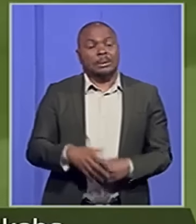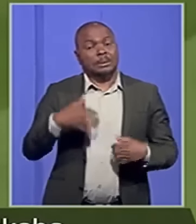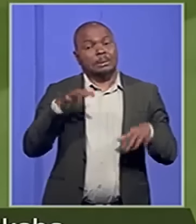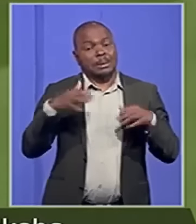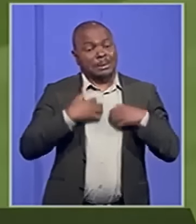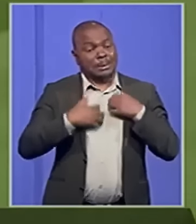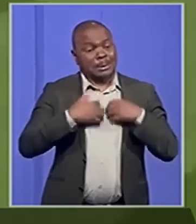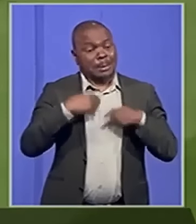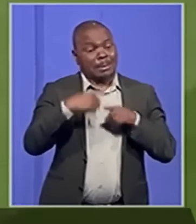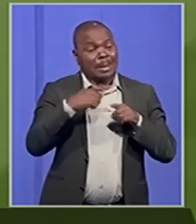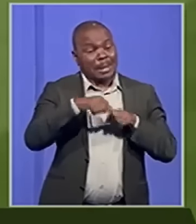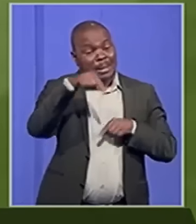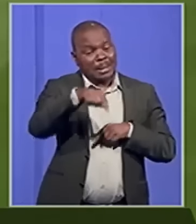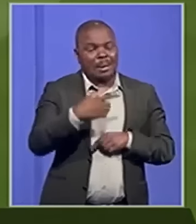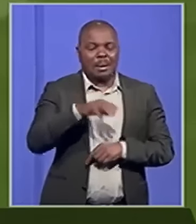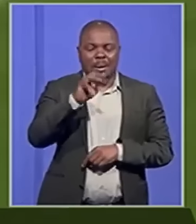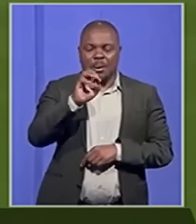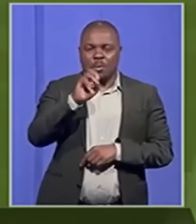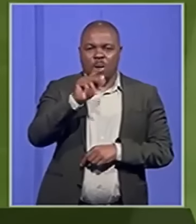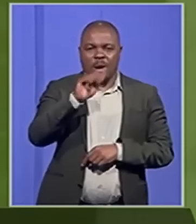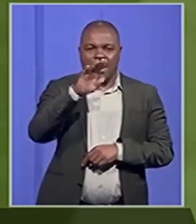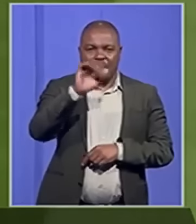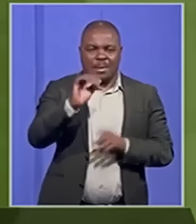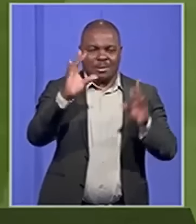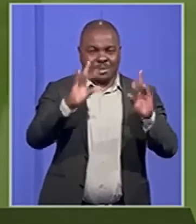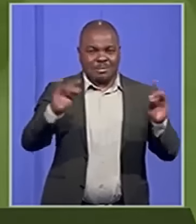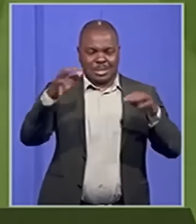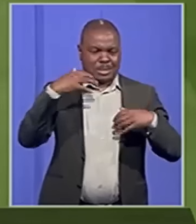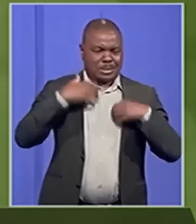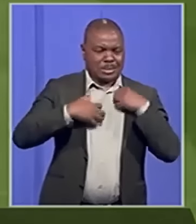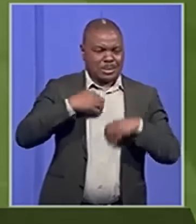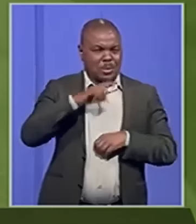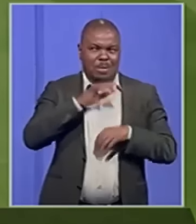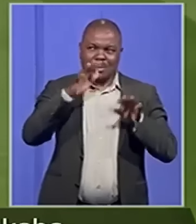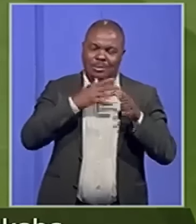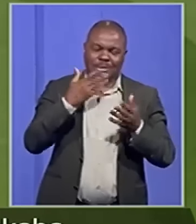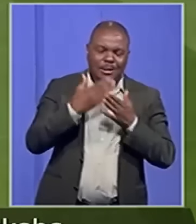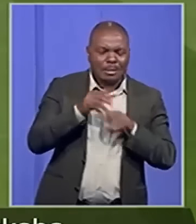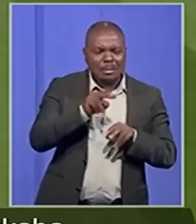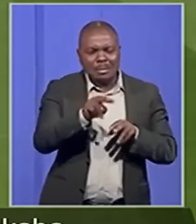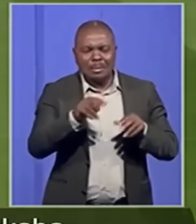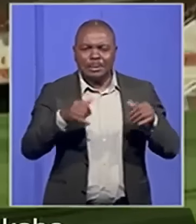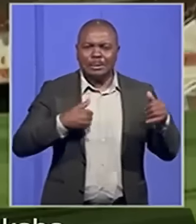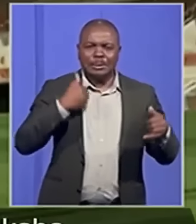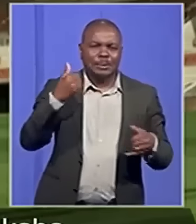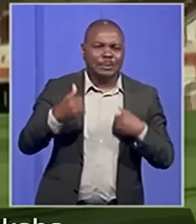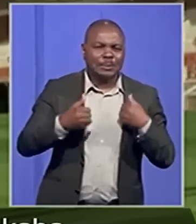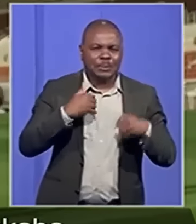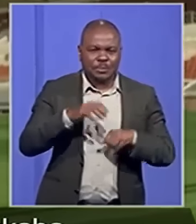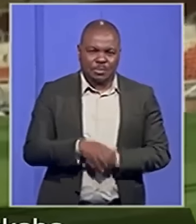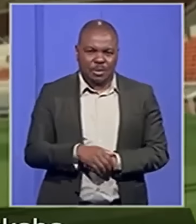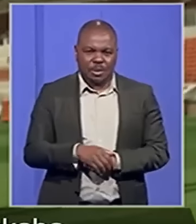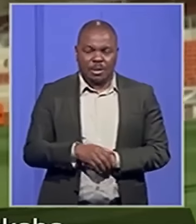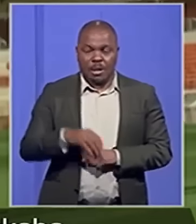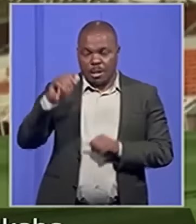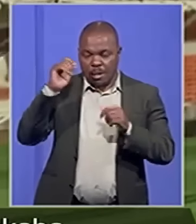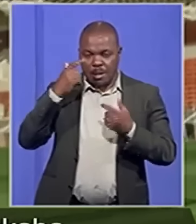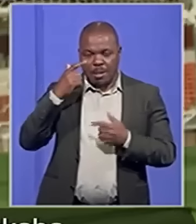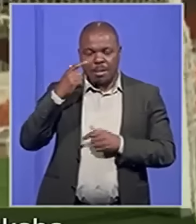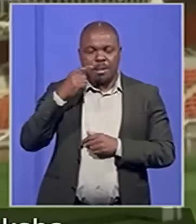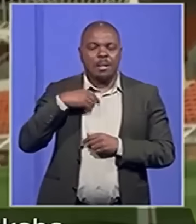lepatlelong le leswa la Peter Mokaba di letetšwe ka mahlo a makhubedu go thabiša balatedi le barati ba kgwele ya maoto. Lesotho e